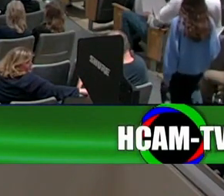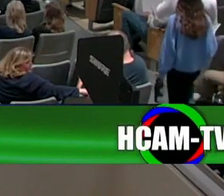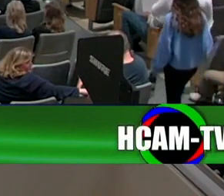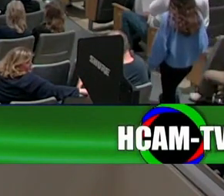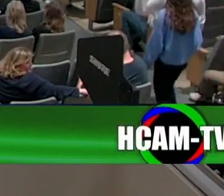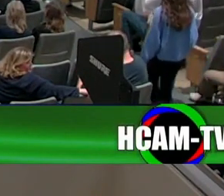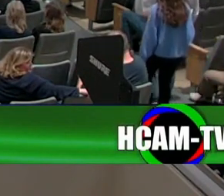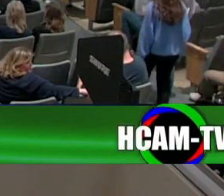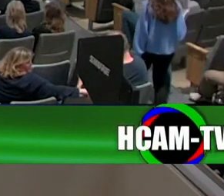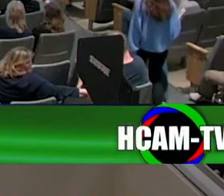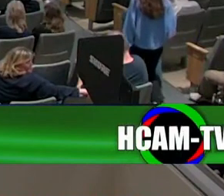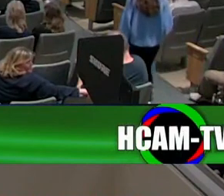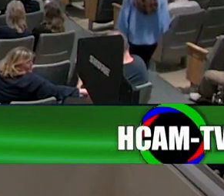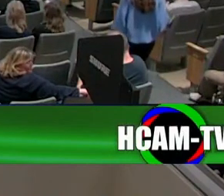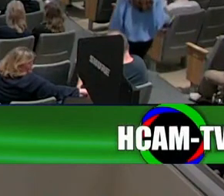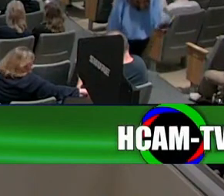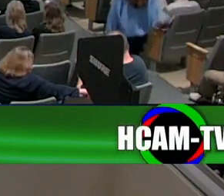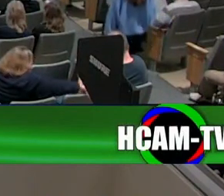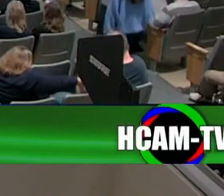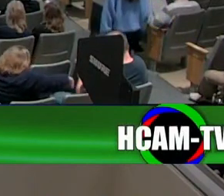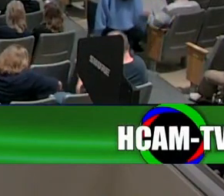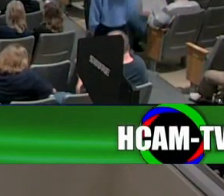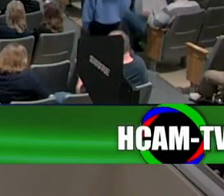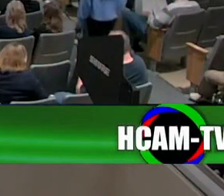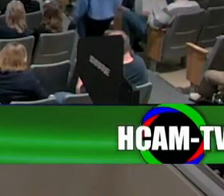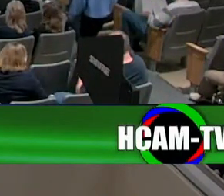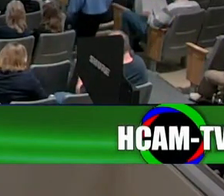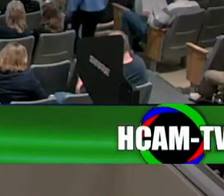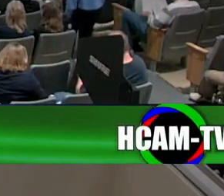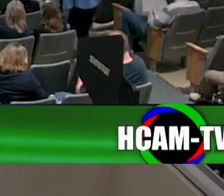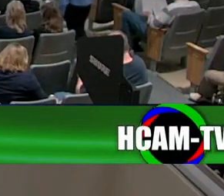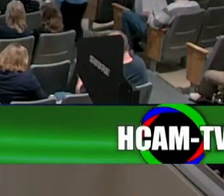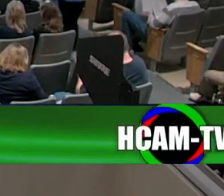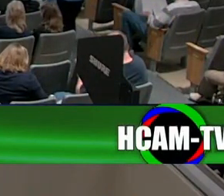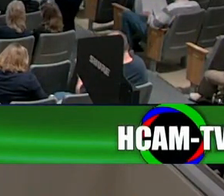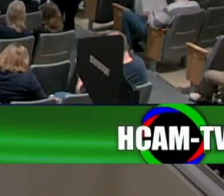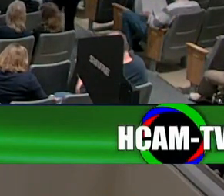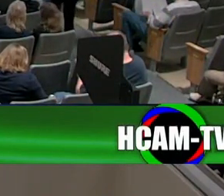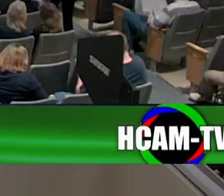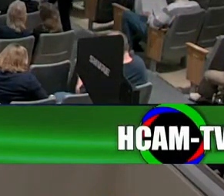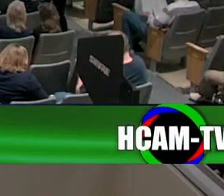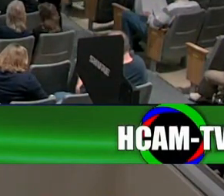hey how are you good to see you I know I know it's been a while